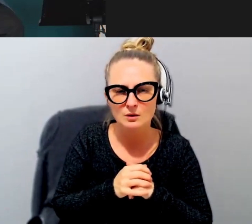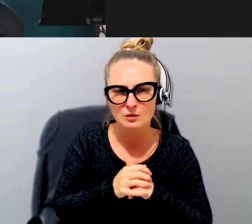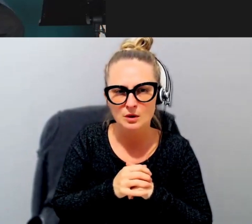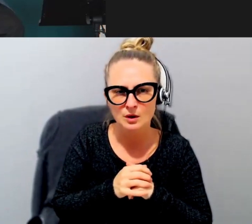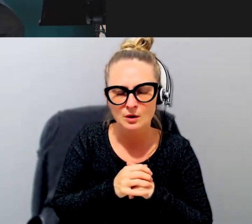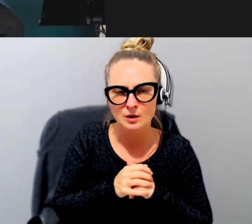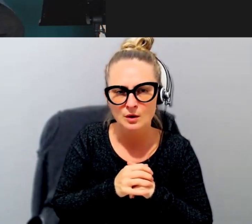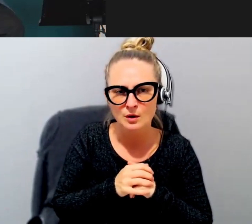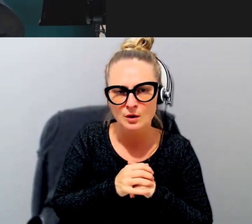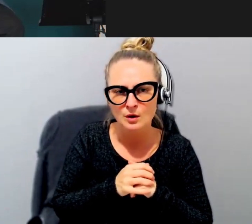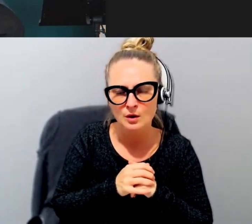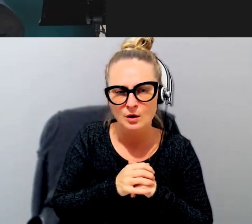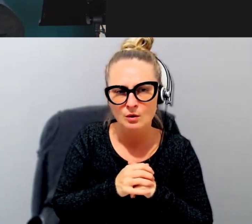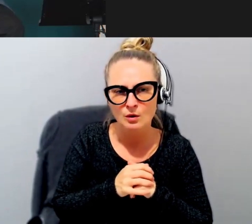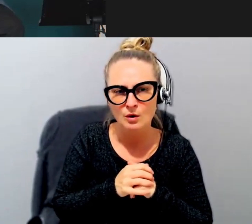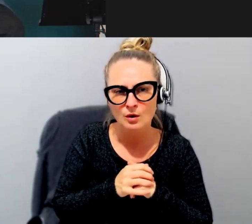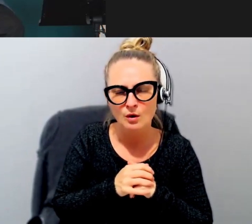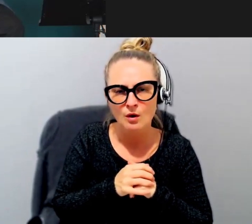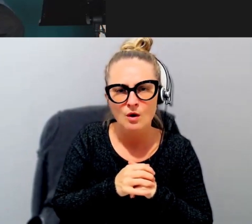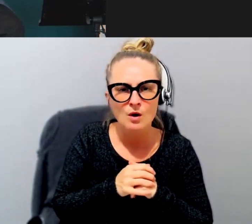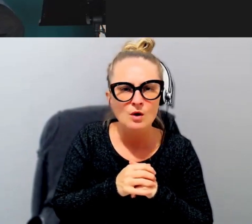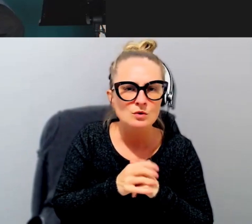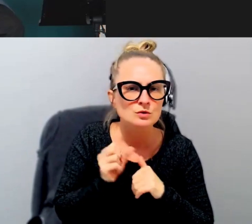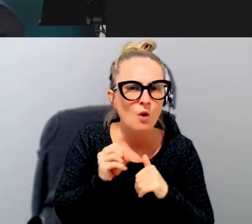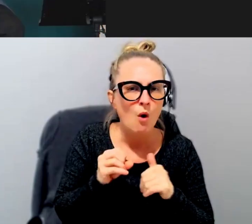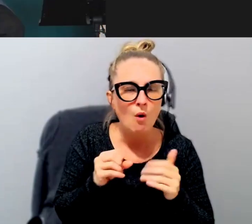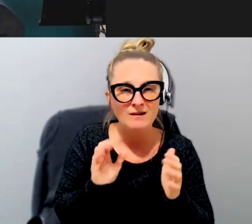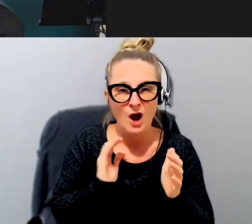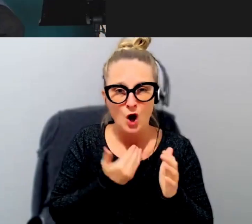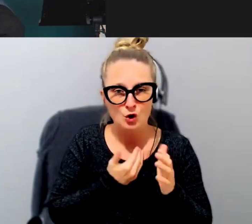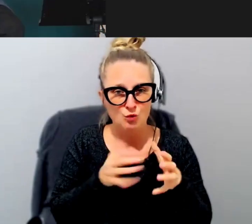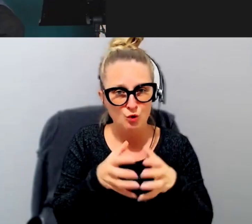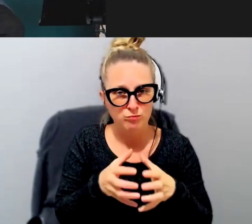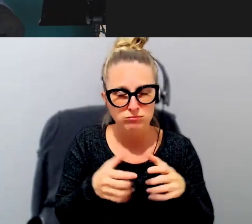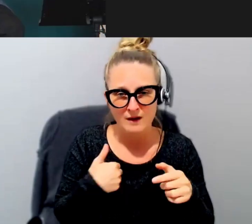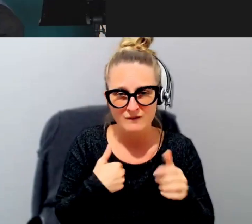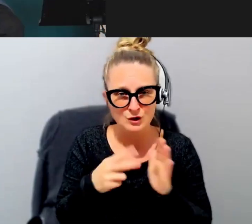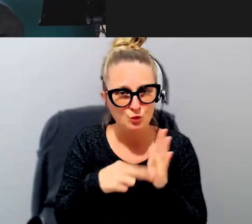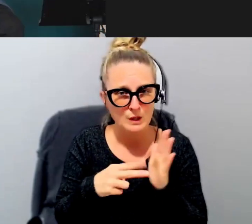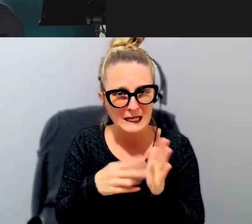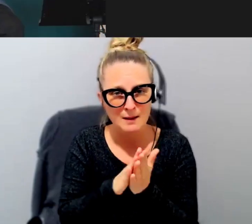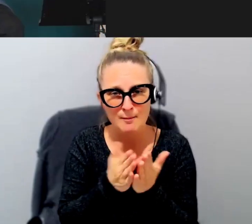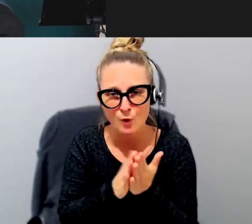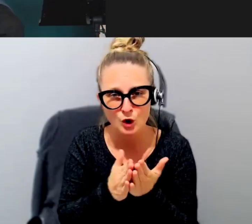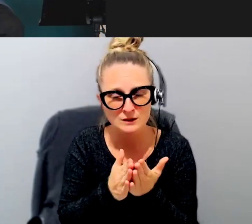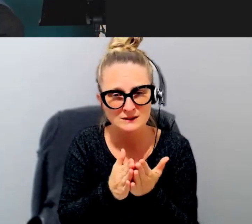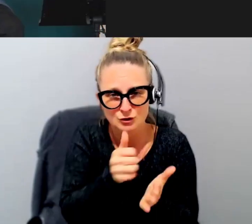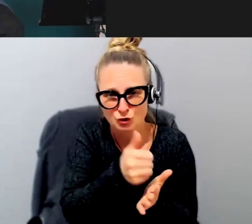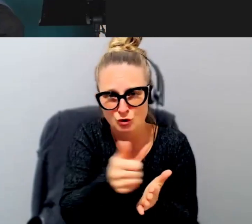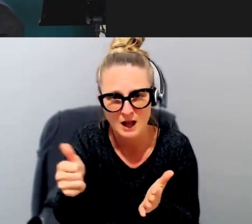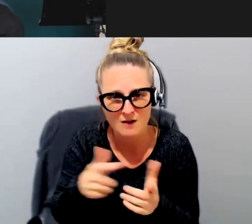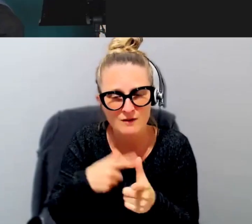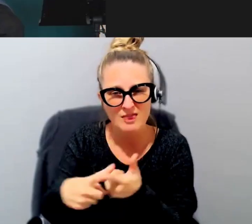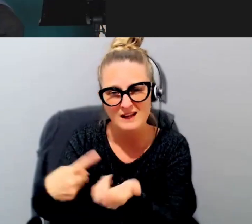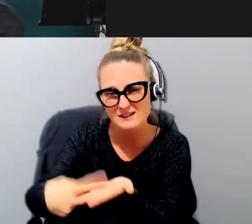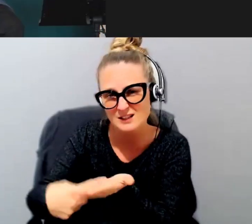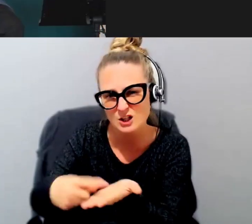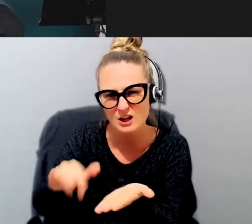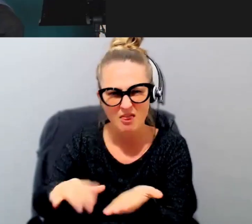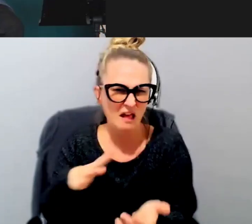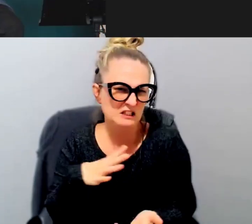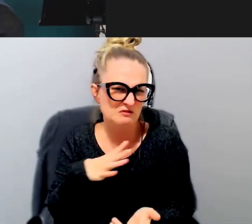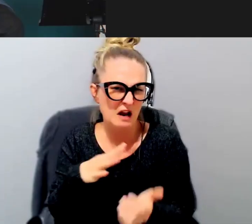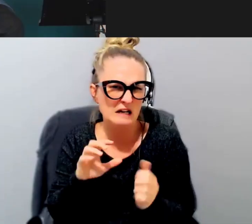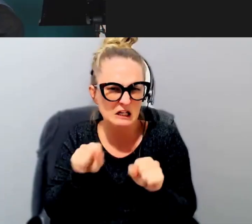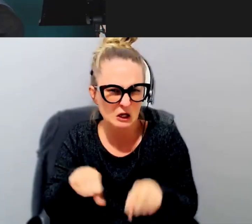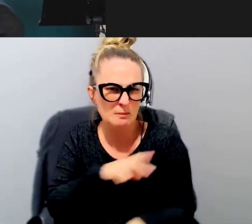our movement, and so if it's just reading books on your own and then maybe talking about it, that's okay too, right? It can be personal